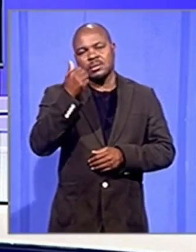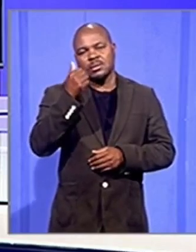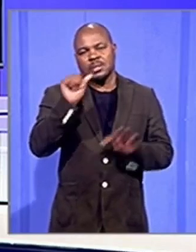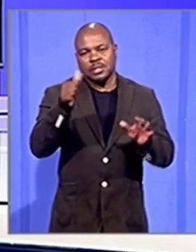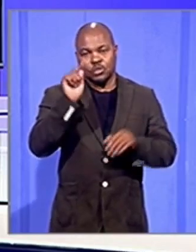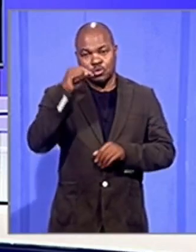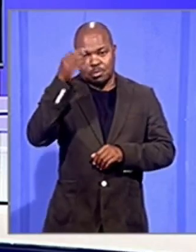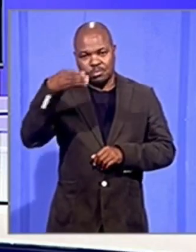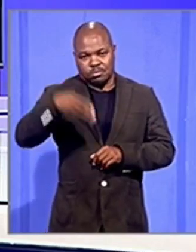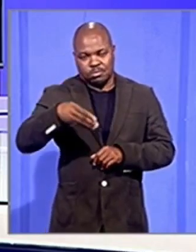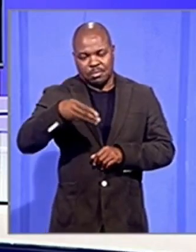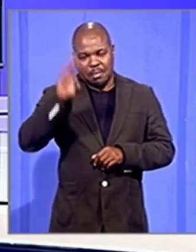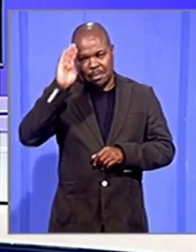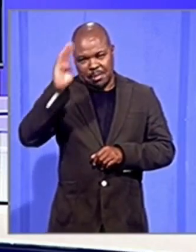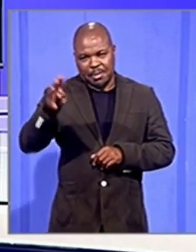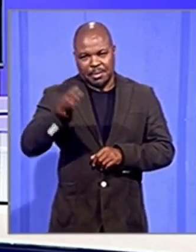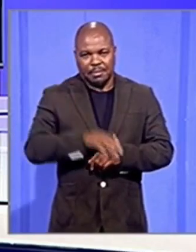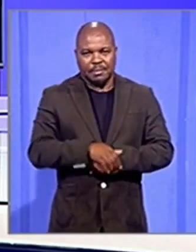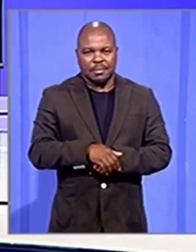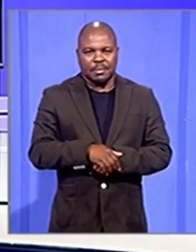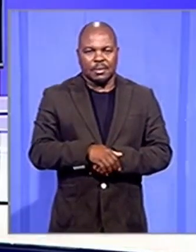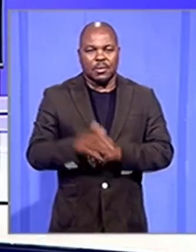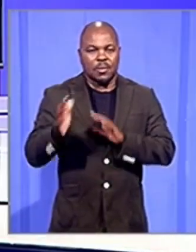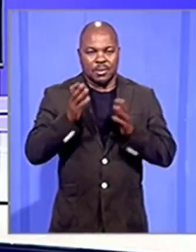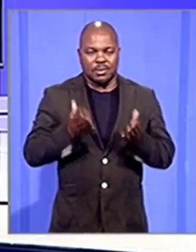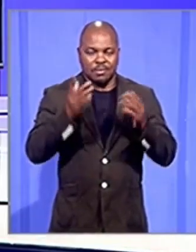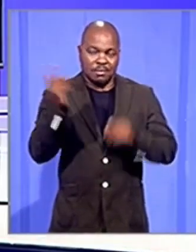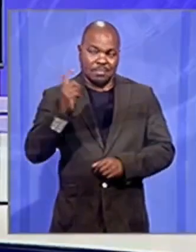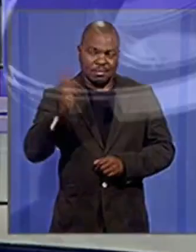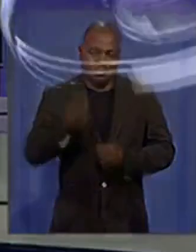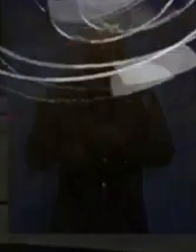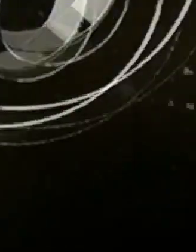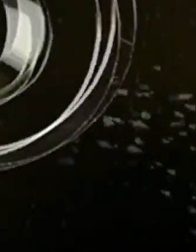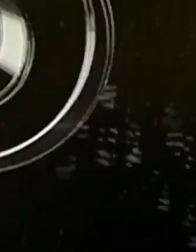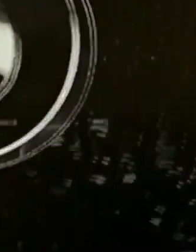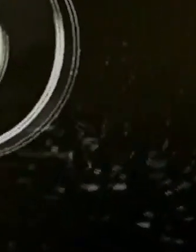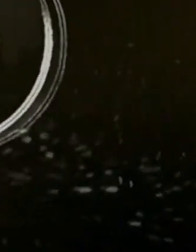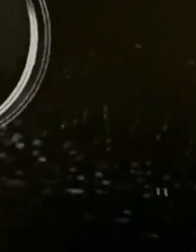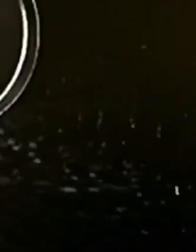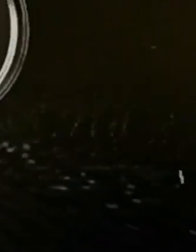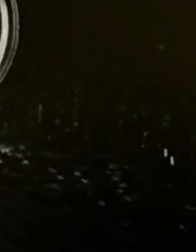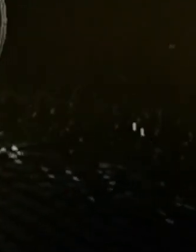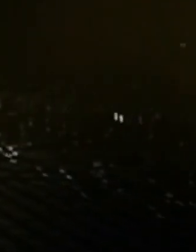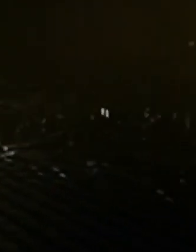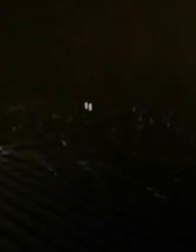boselela go sasa thobela. Go latela